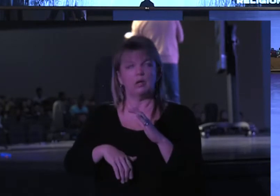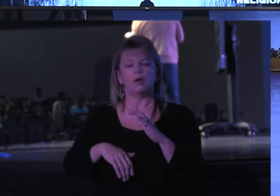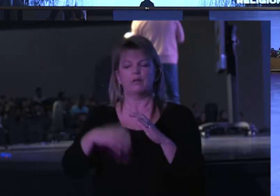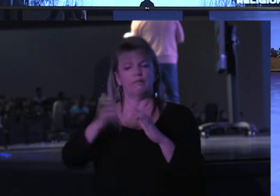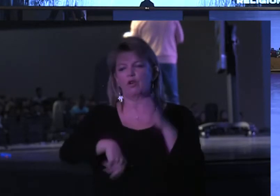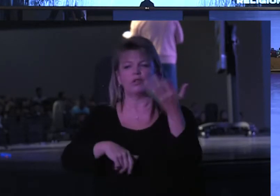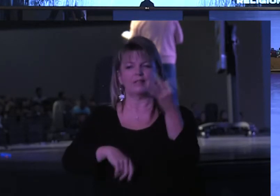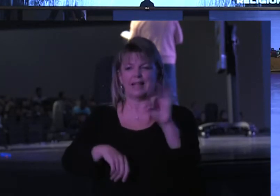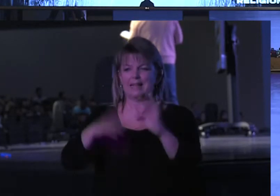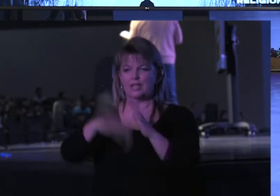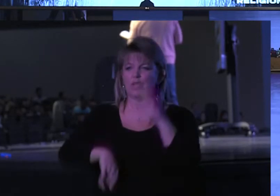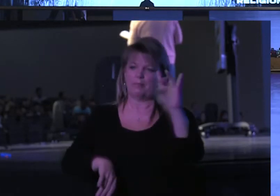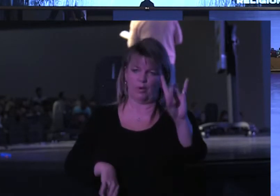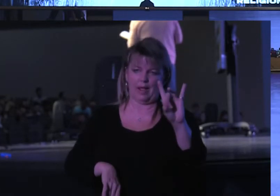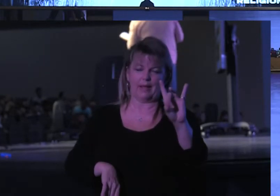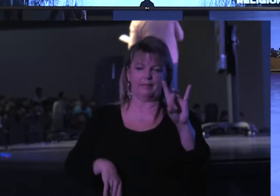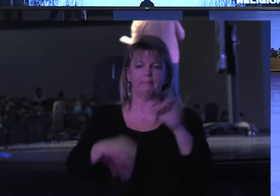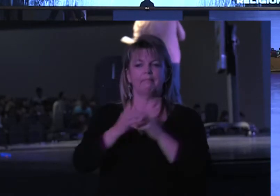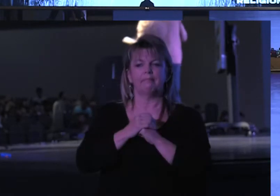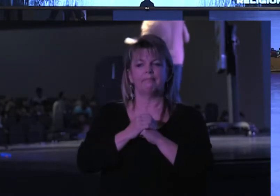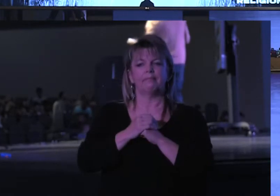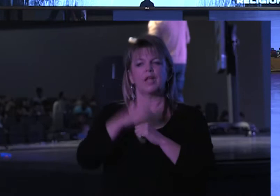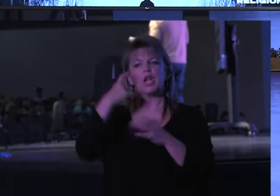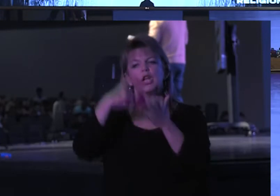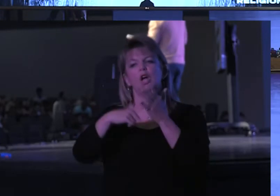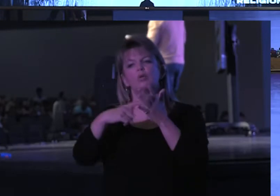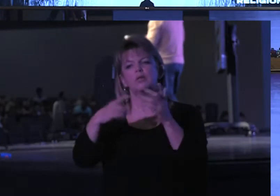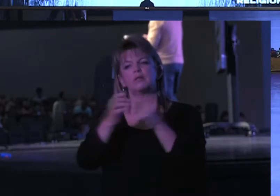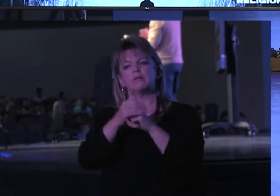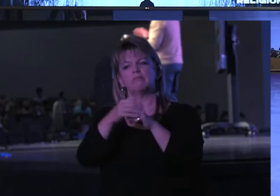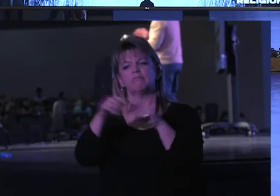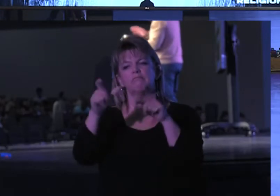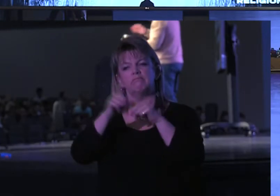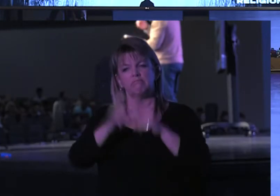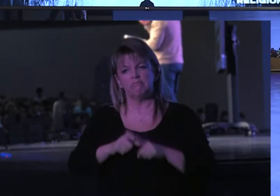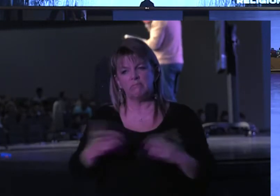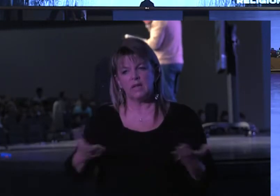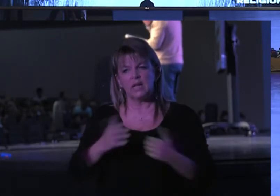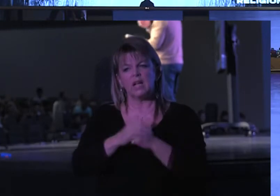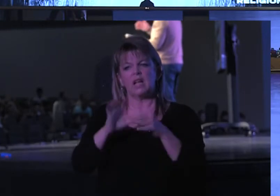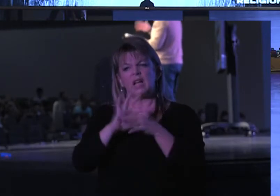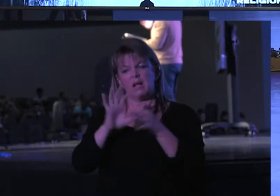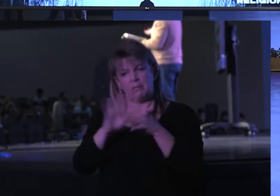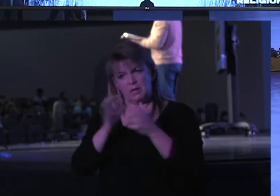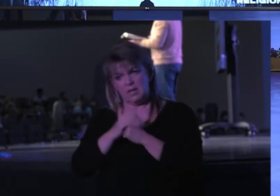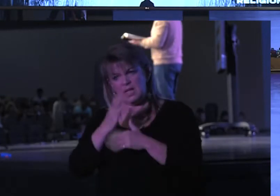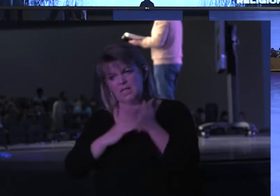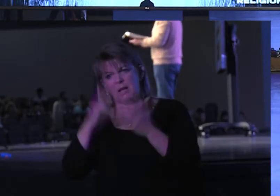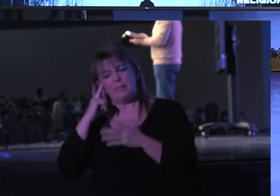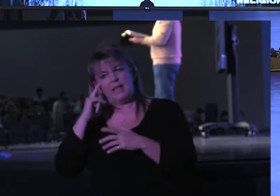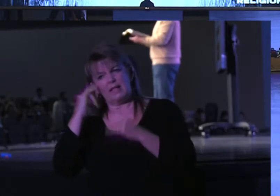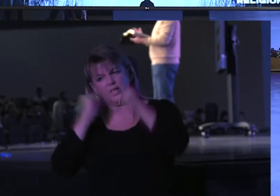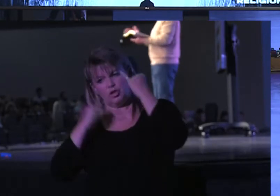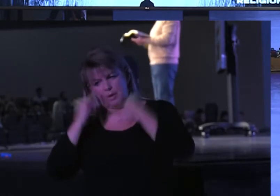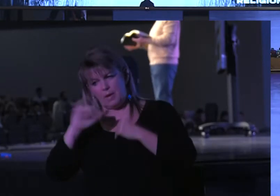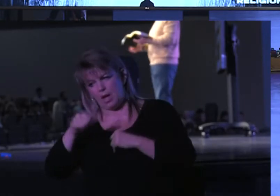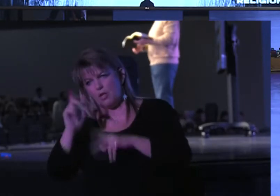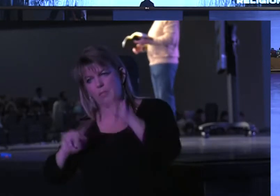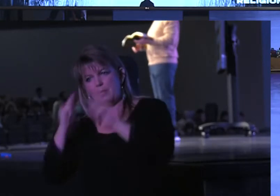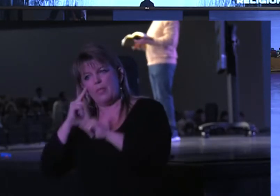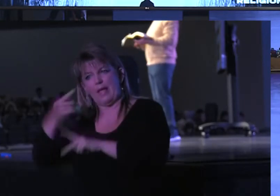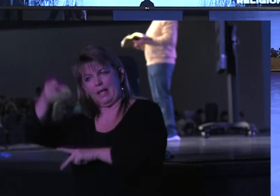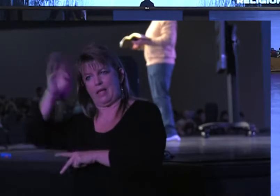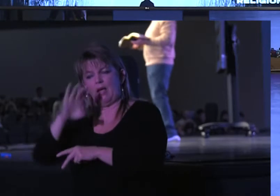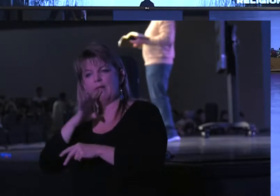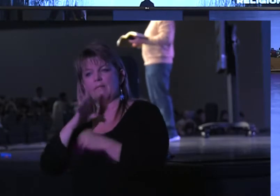verse 19 of chapter 8. Notice the language here. Commentators are split. Some think, well, this is Jeremiah. Others think this is